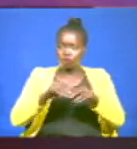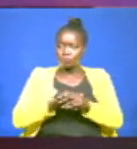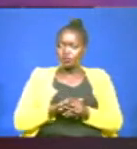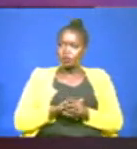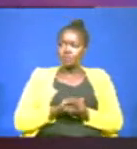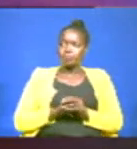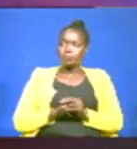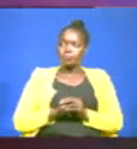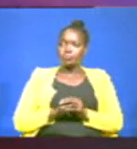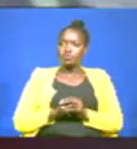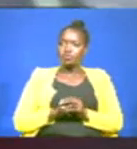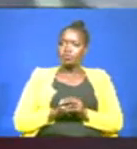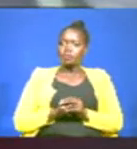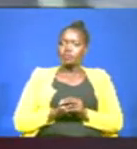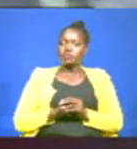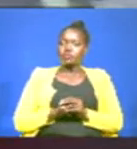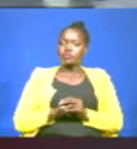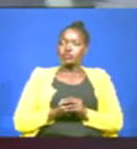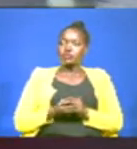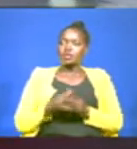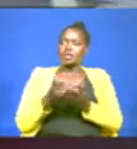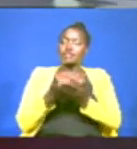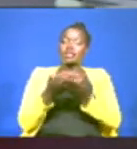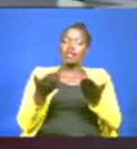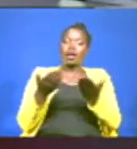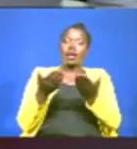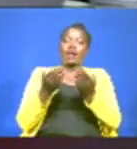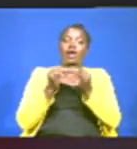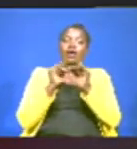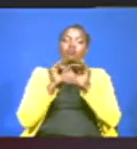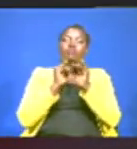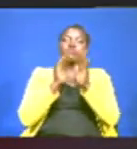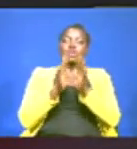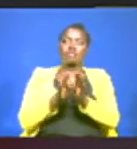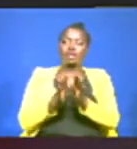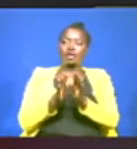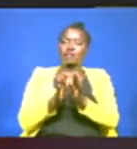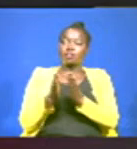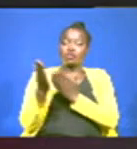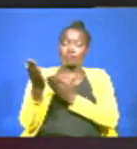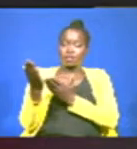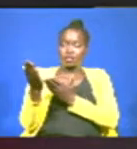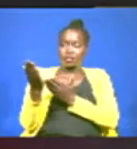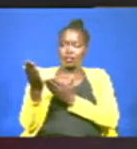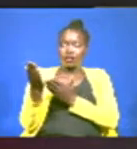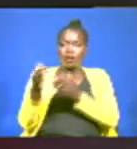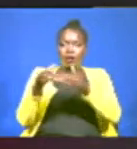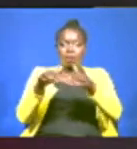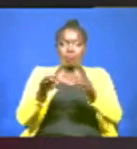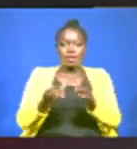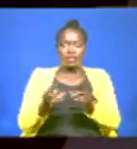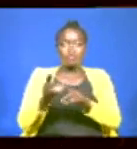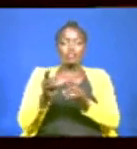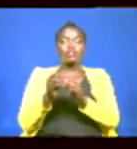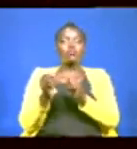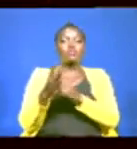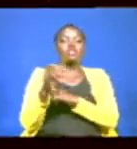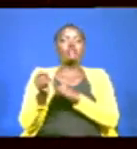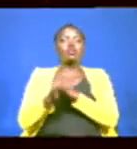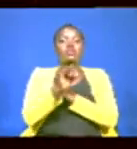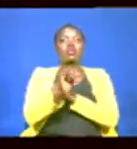The remains of veteran broadcast journalist Catherine Kasavuli to be interred on the 14th of January.